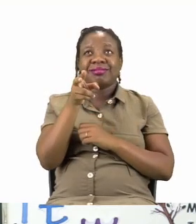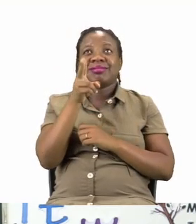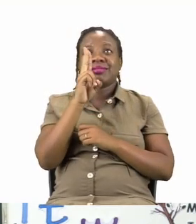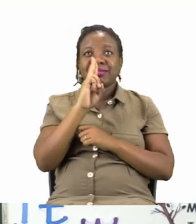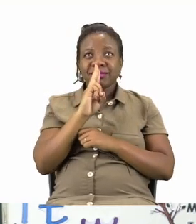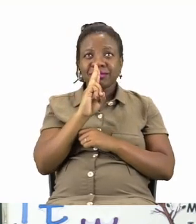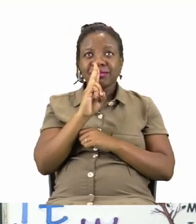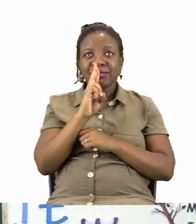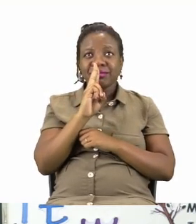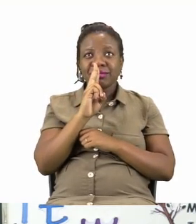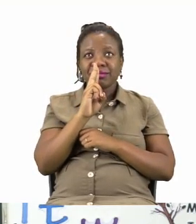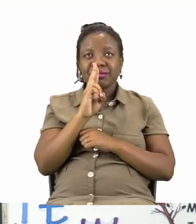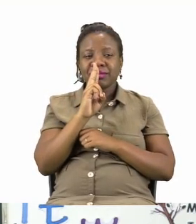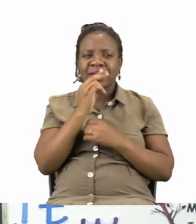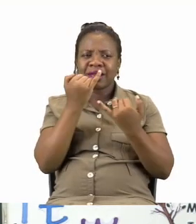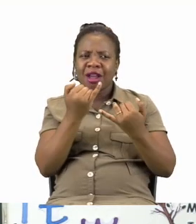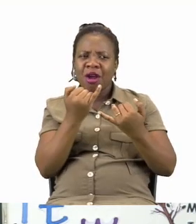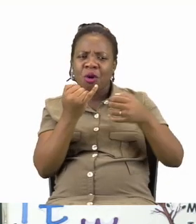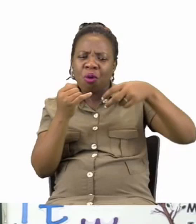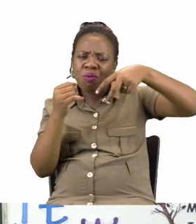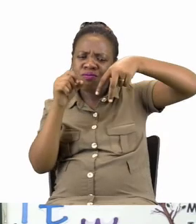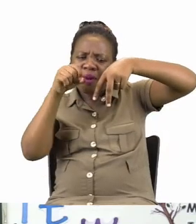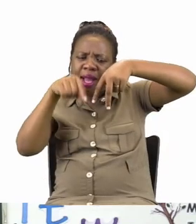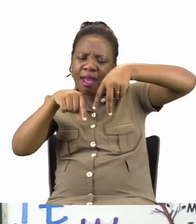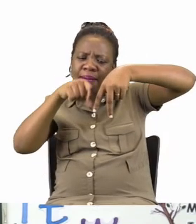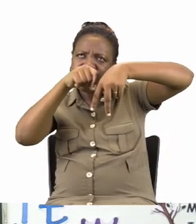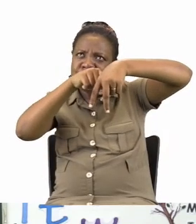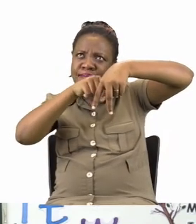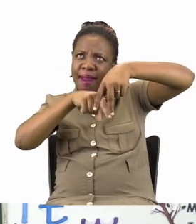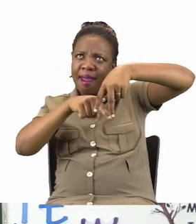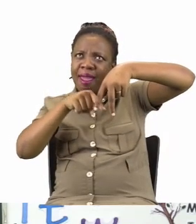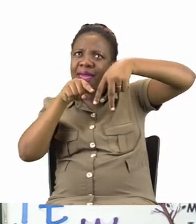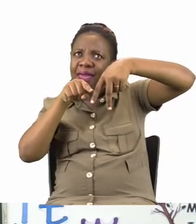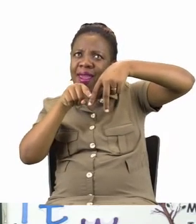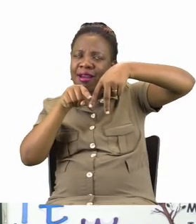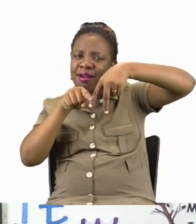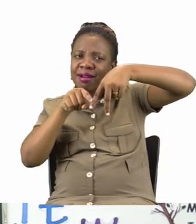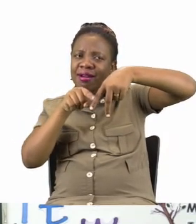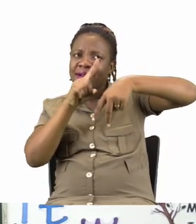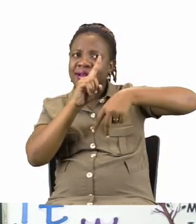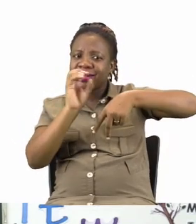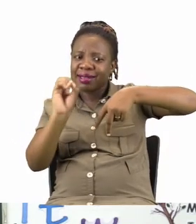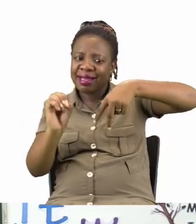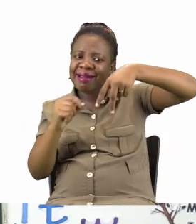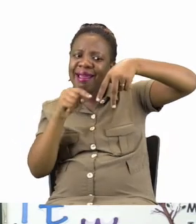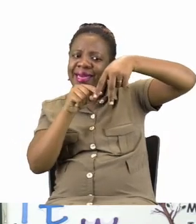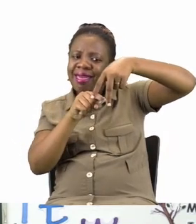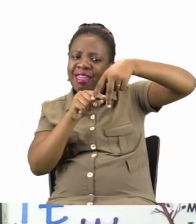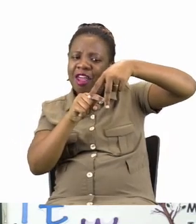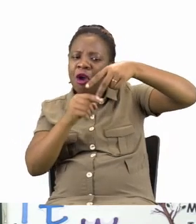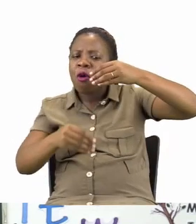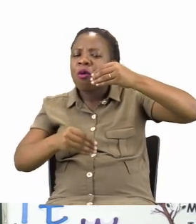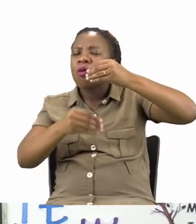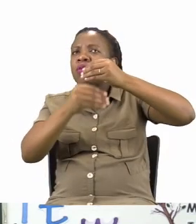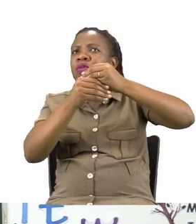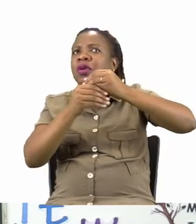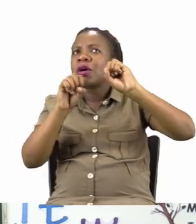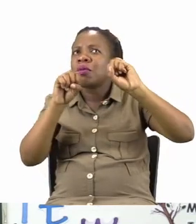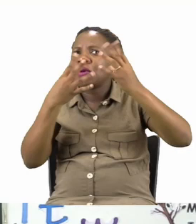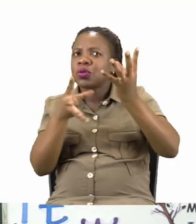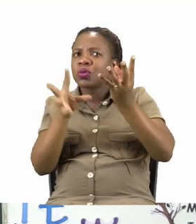to add a number to the one number in the droplet to get to